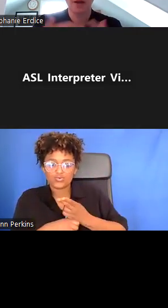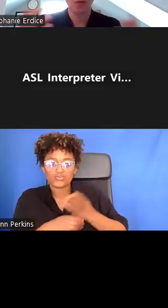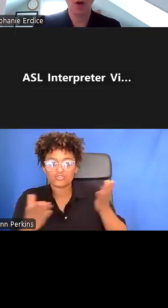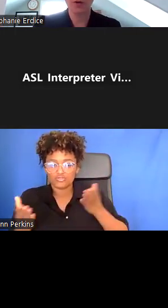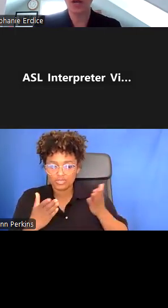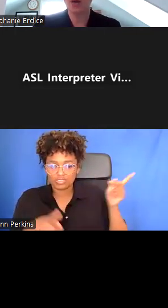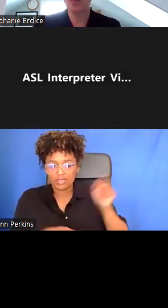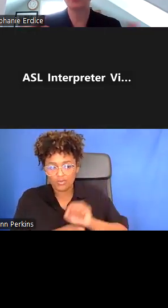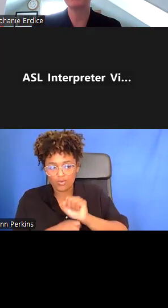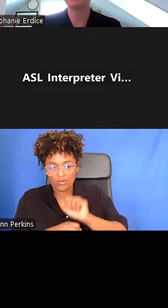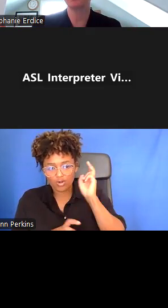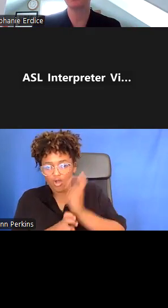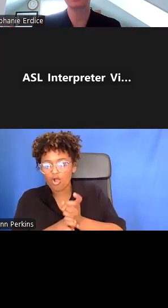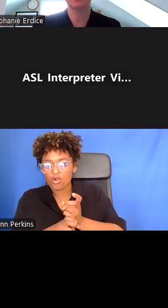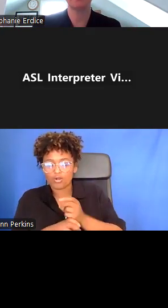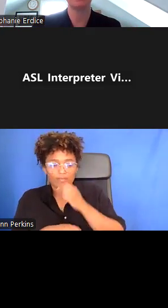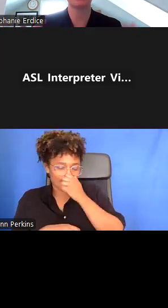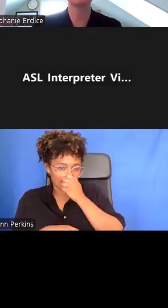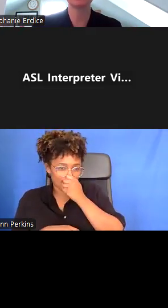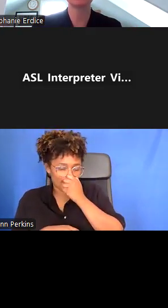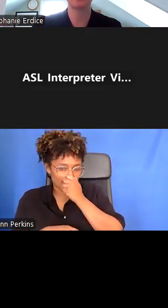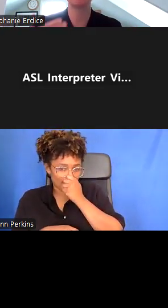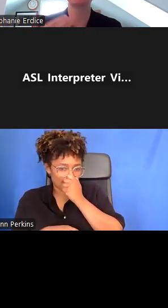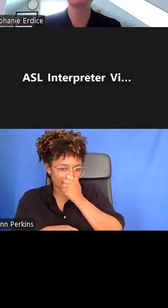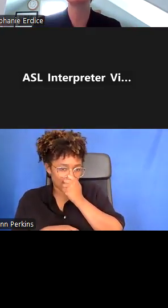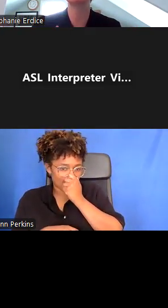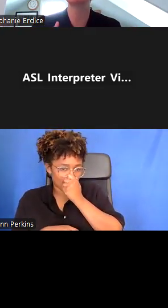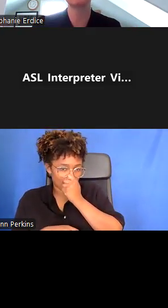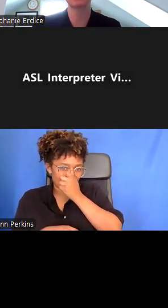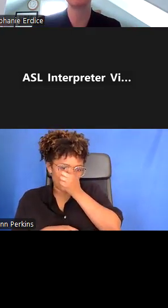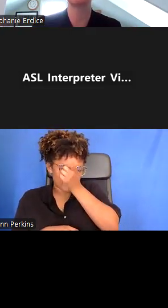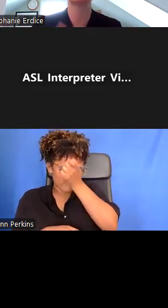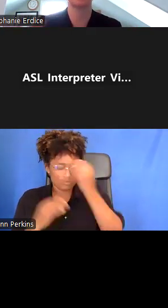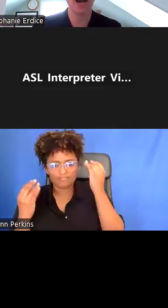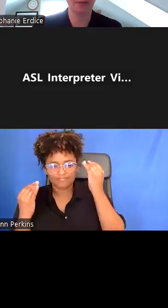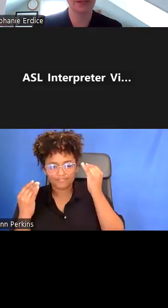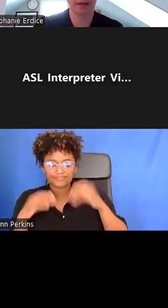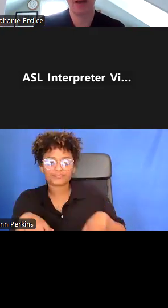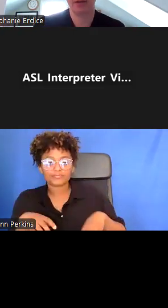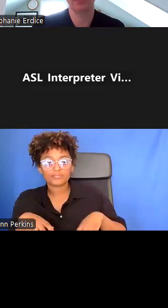hard. What would be an appropriate tip? And asking yourself what would be a tip that